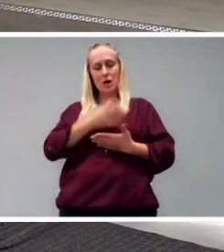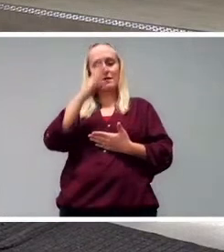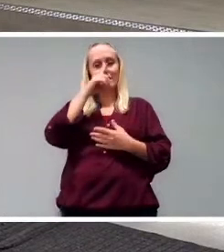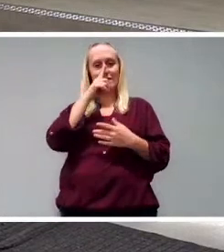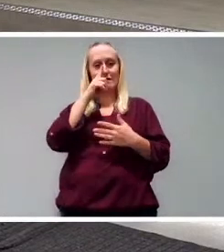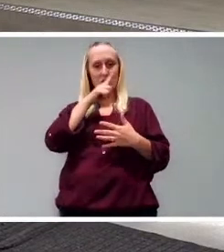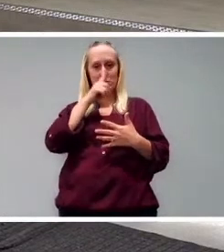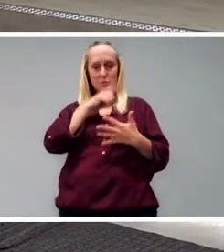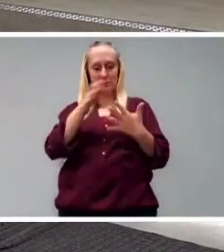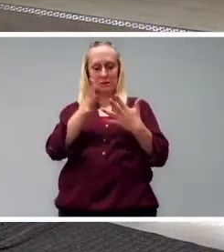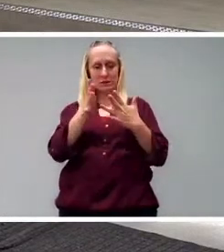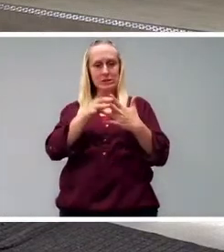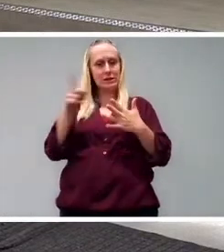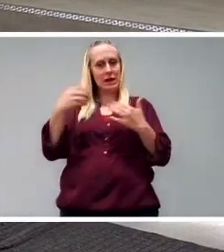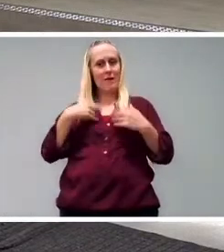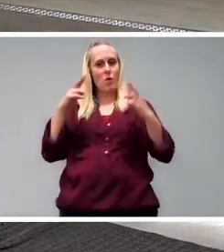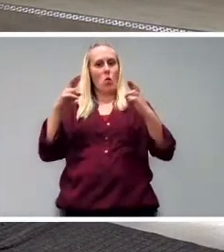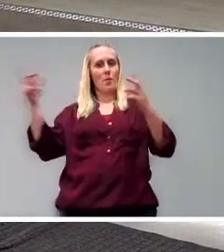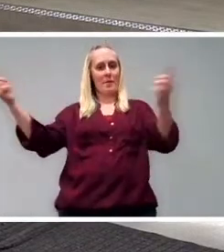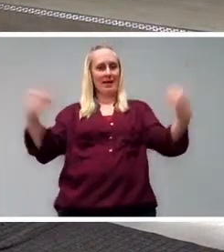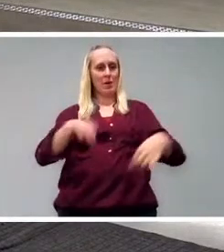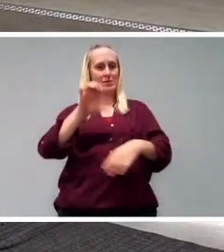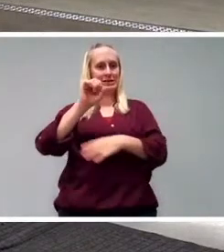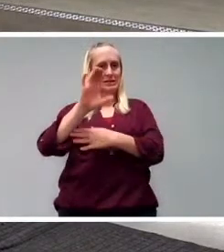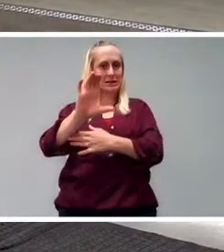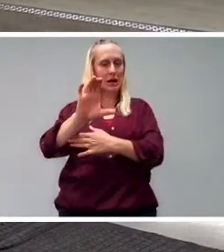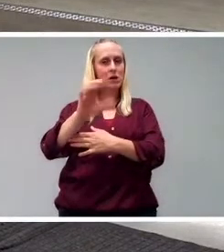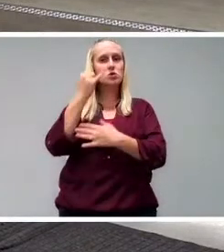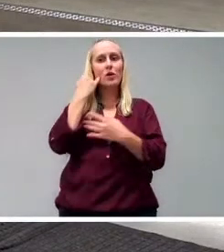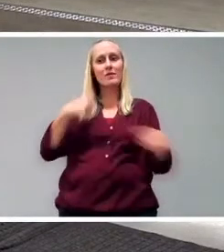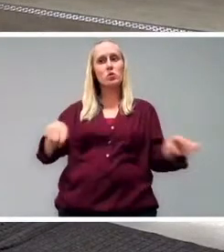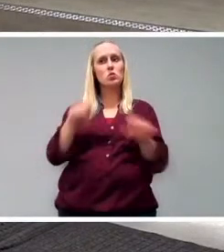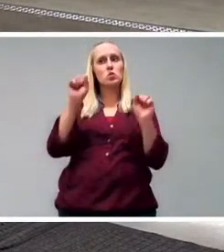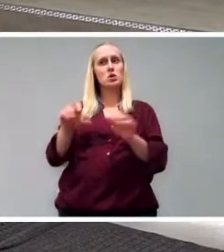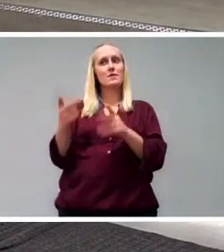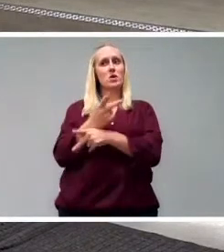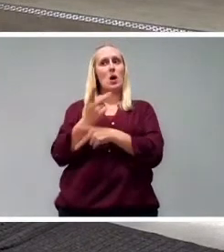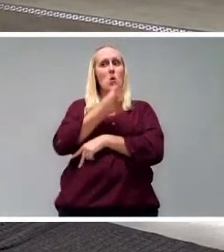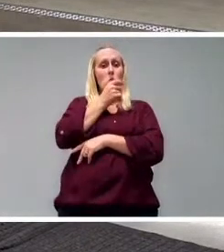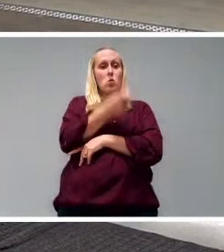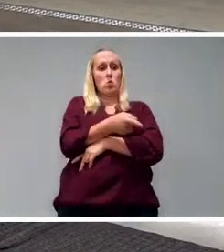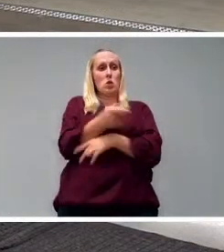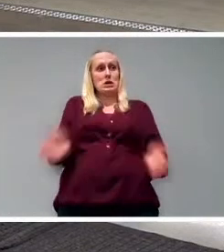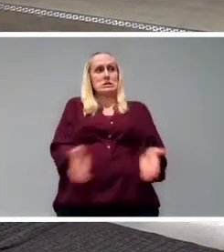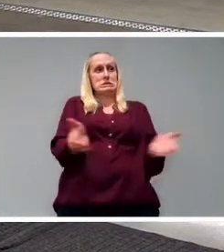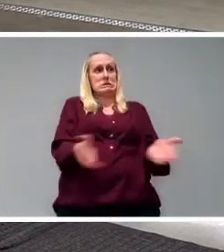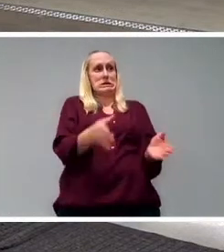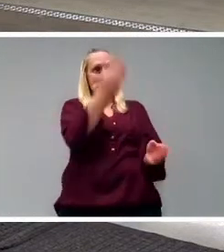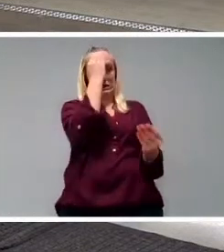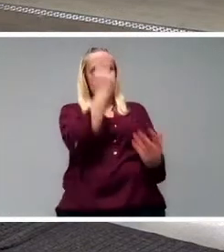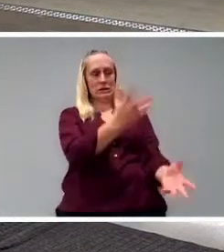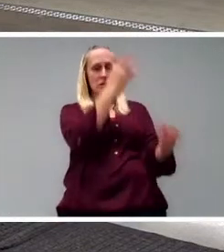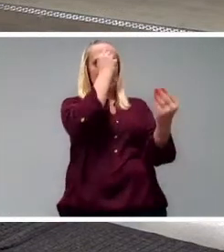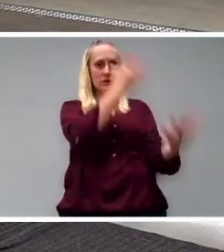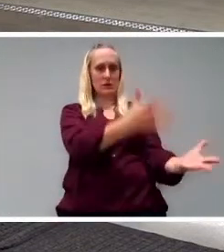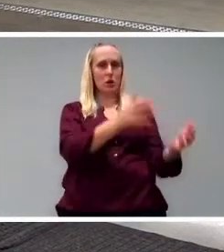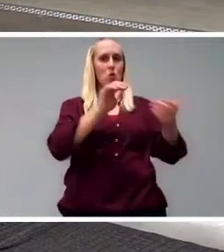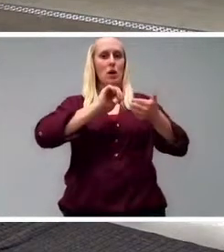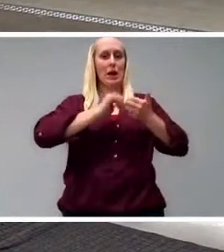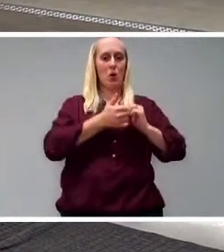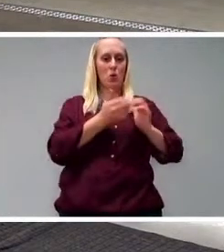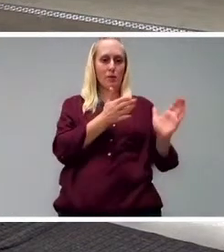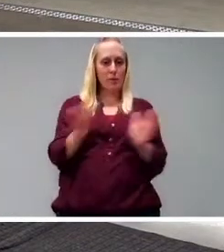hopes to come to CTEC. So if you guys can find out who he is and encourage him, give him tips how to prepare his